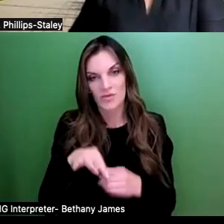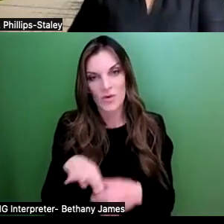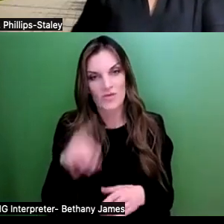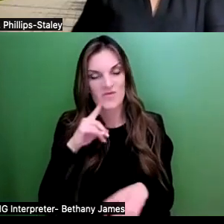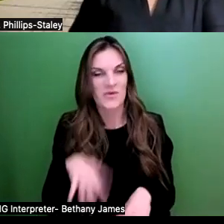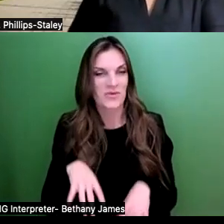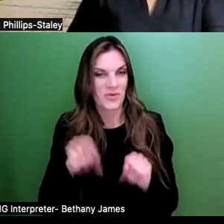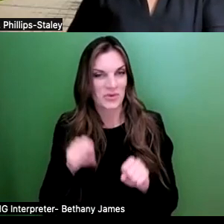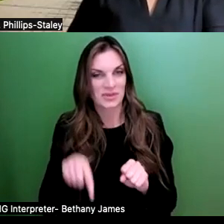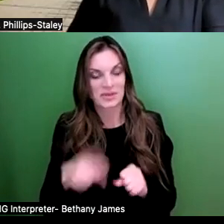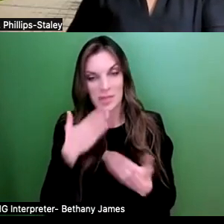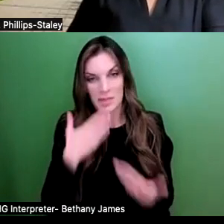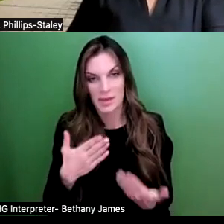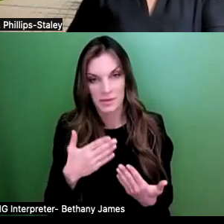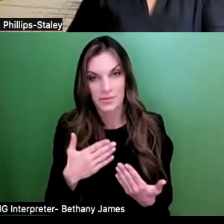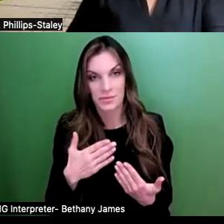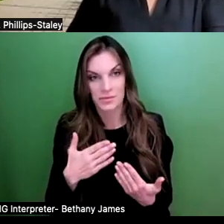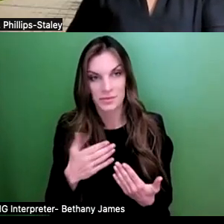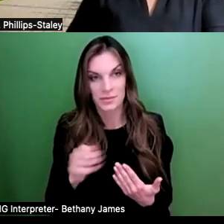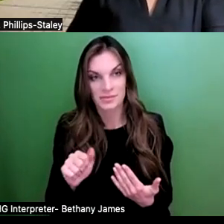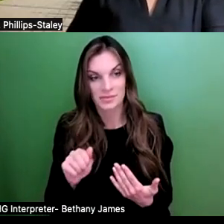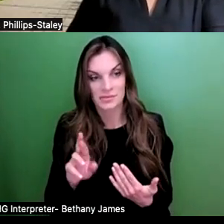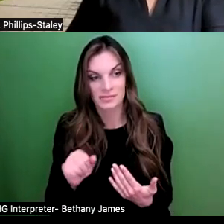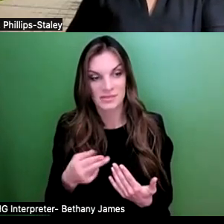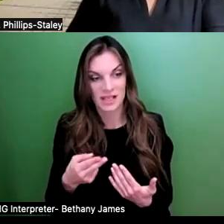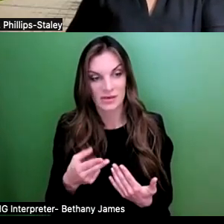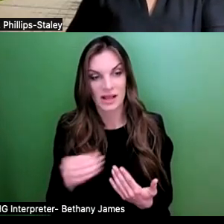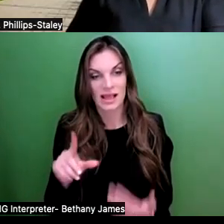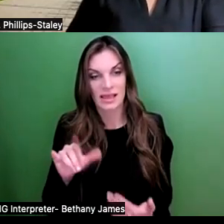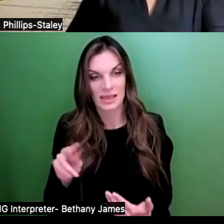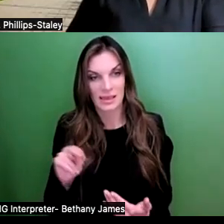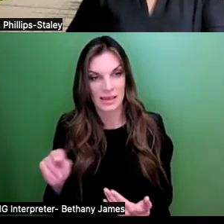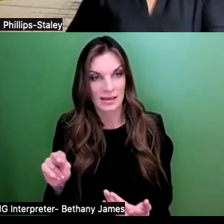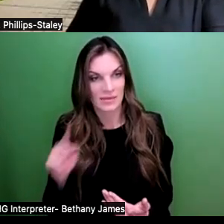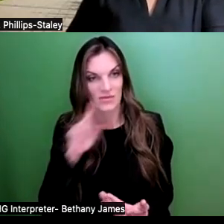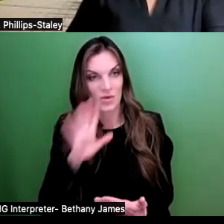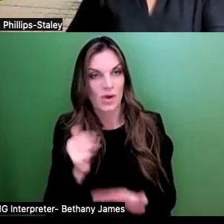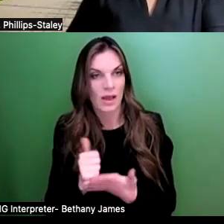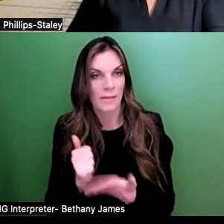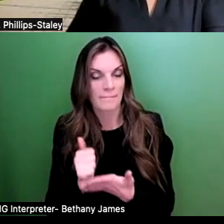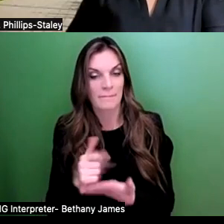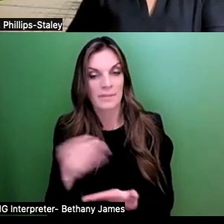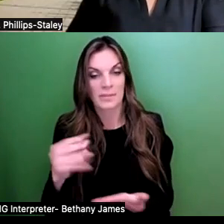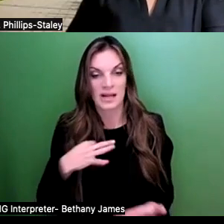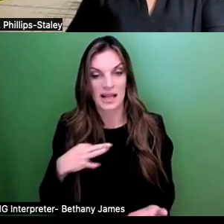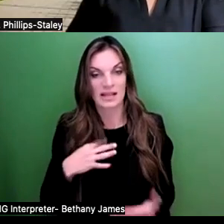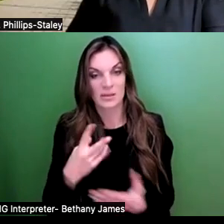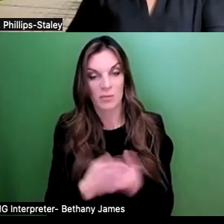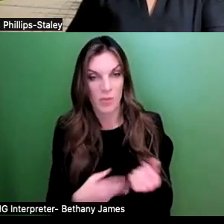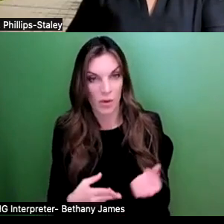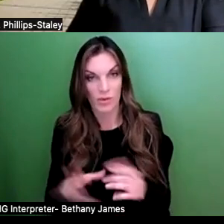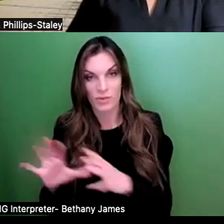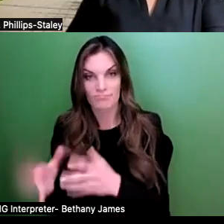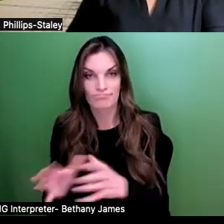and of course, Sarah, I'm sorry, Susan, Maura, Carrie, and Lynn for all your help. The candidates on both sides of the spectrum,